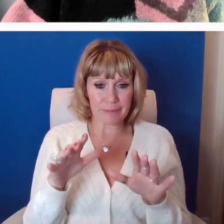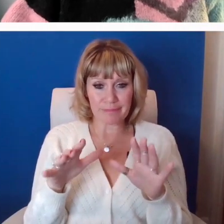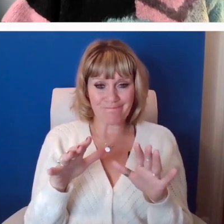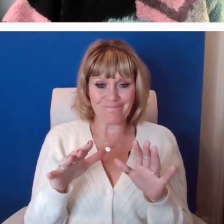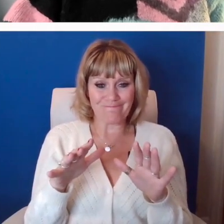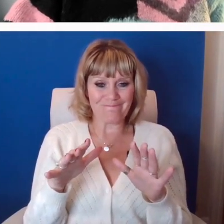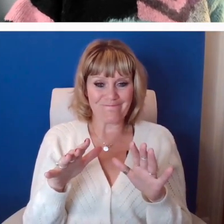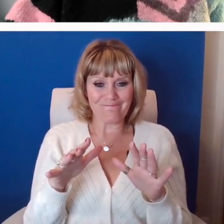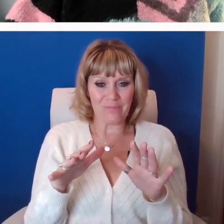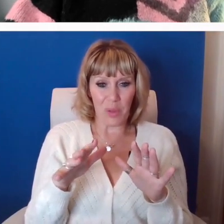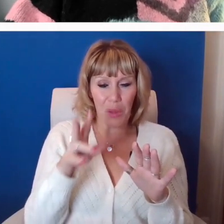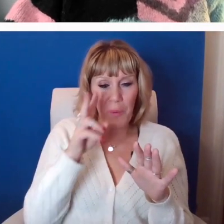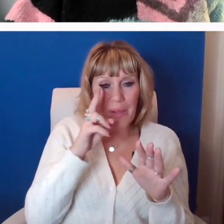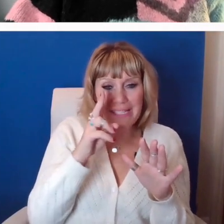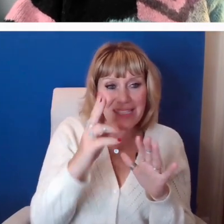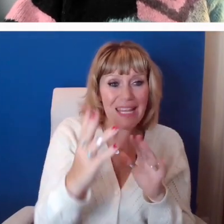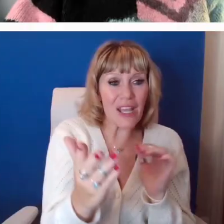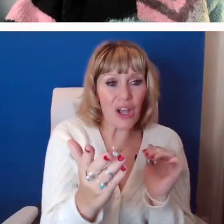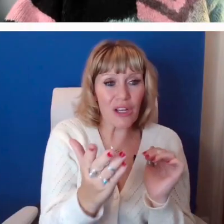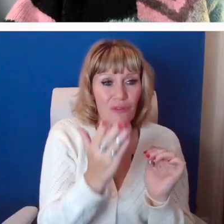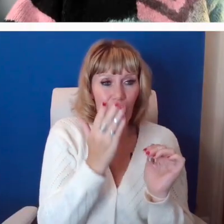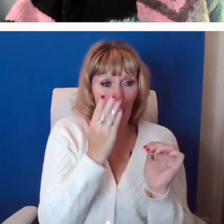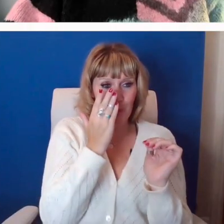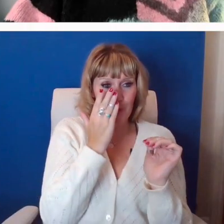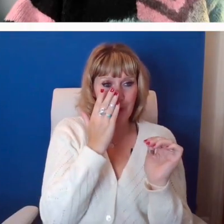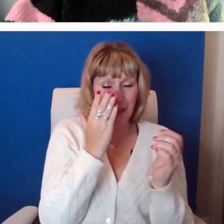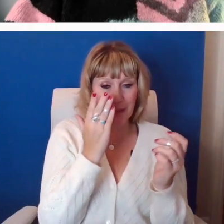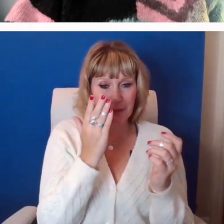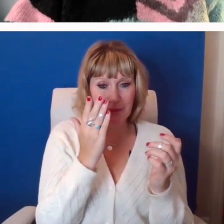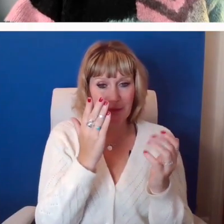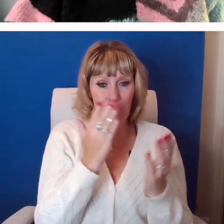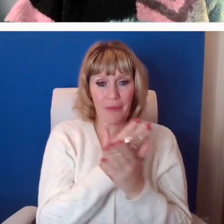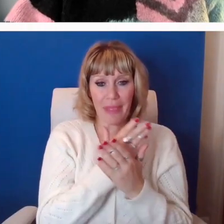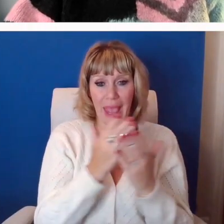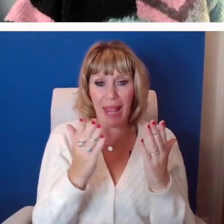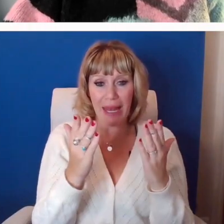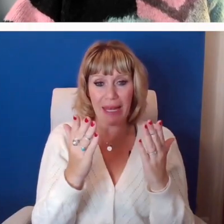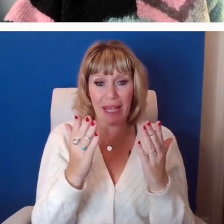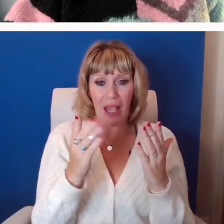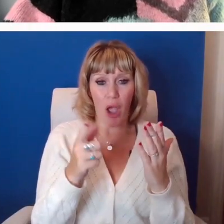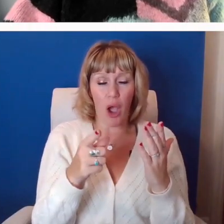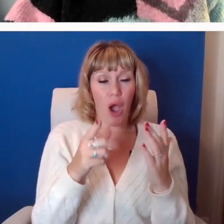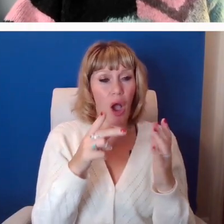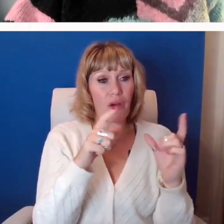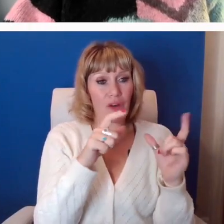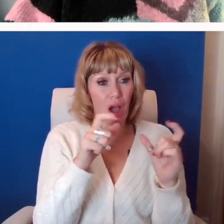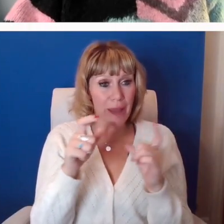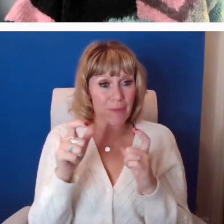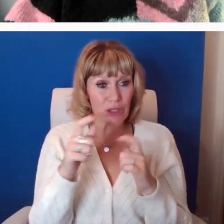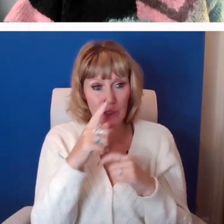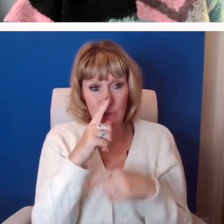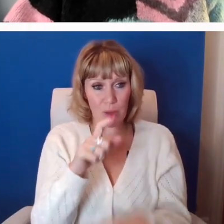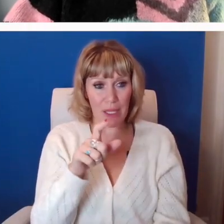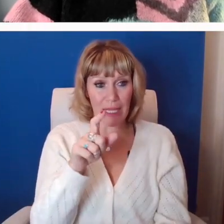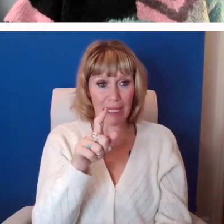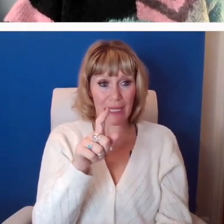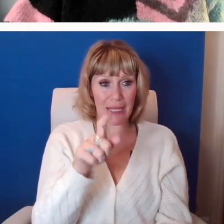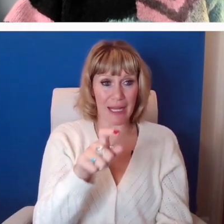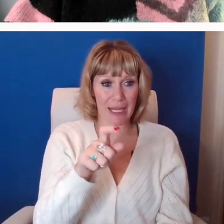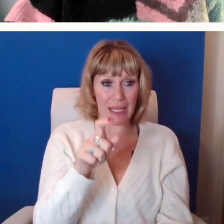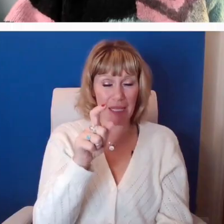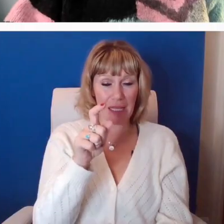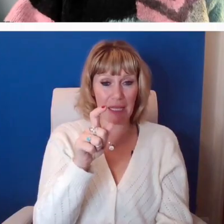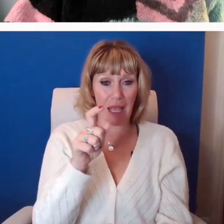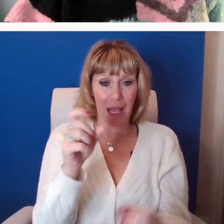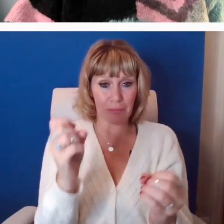you can see them closer up, so that with any of our images in the exhibition, you can just click on them to get them in more